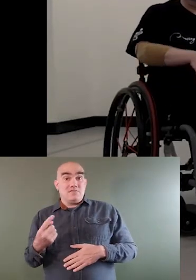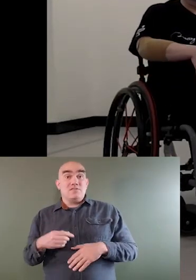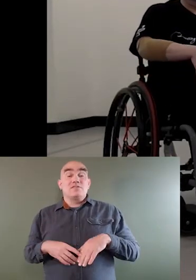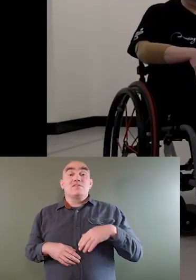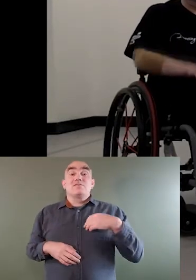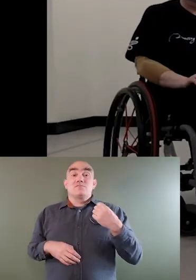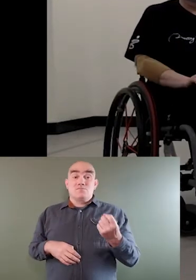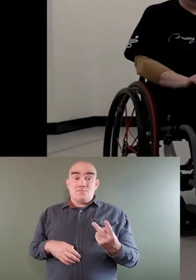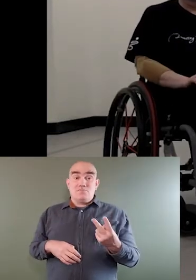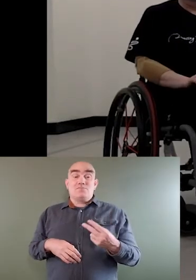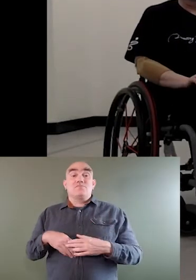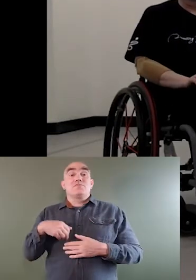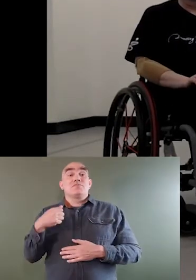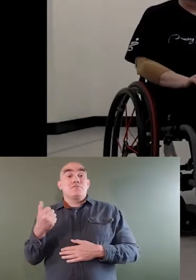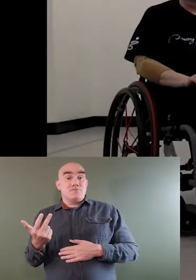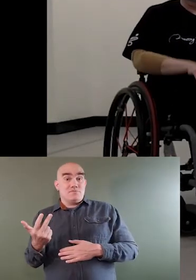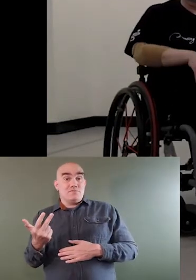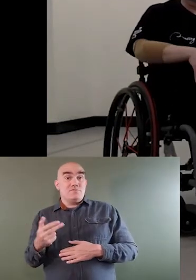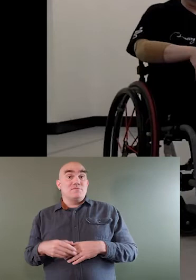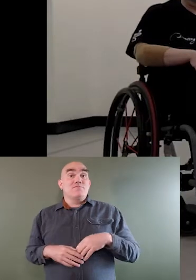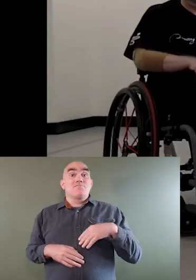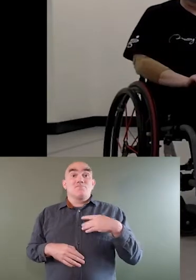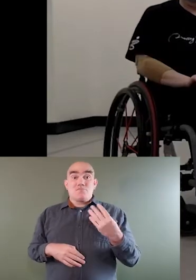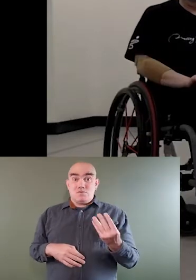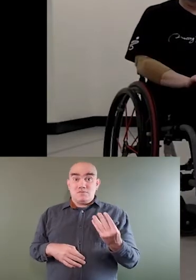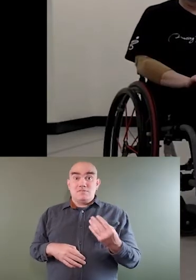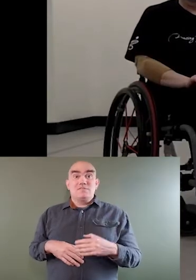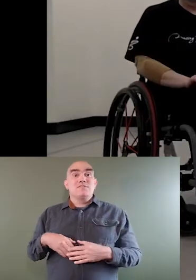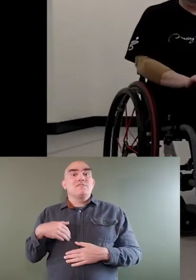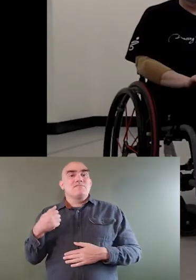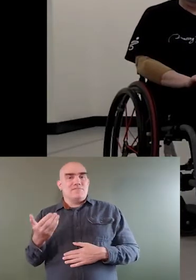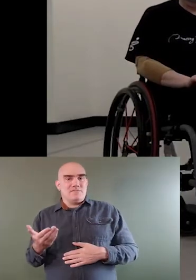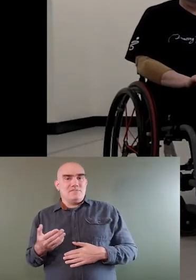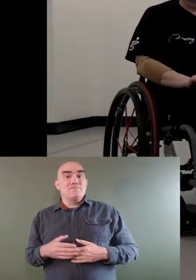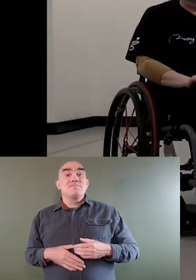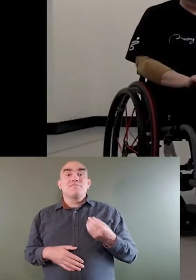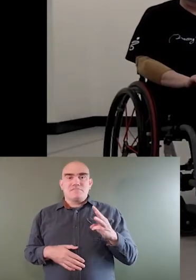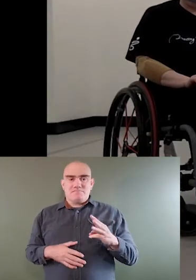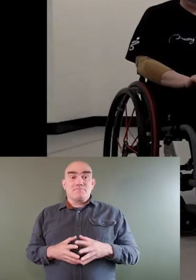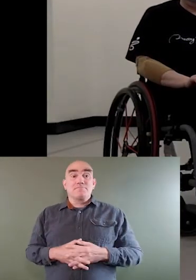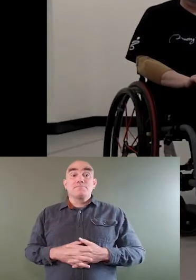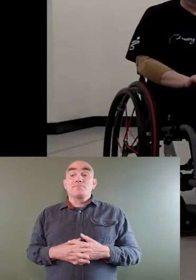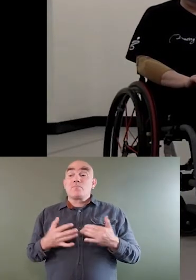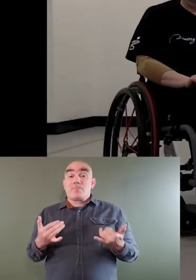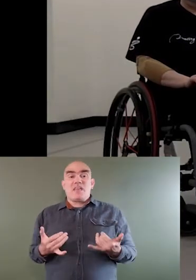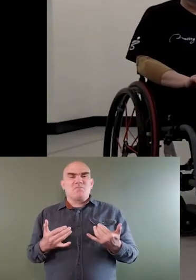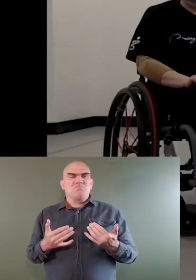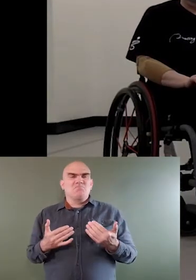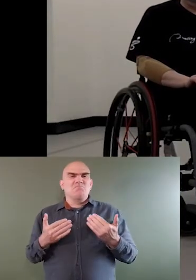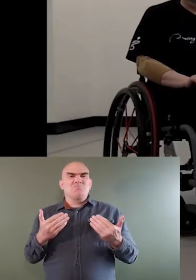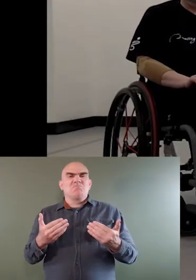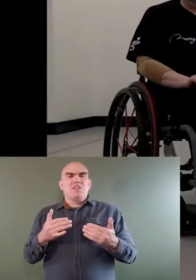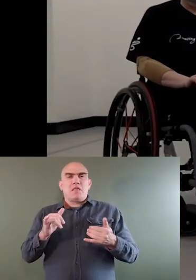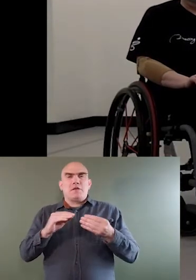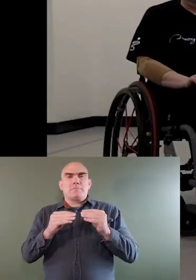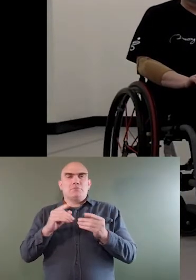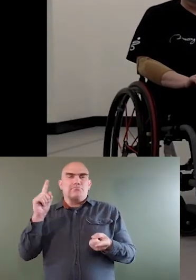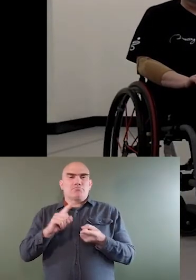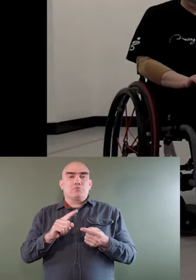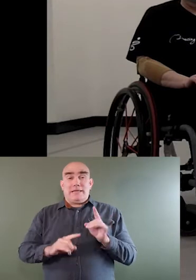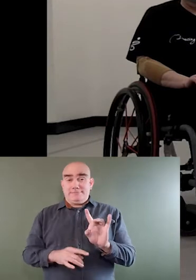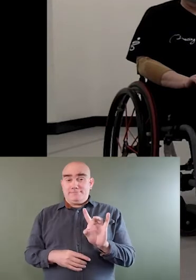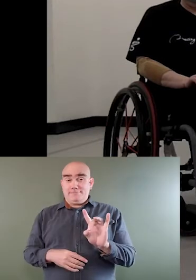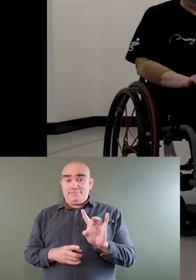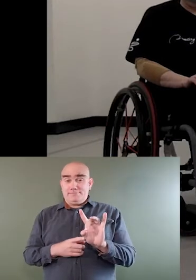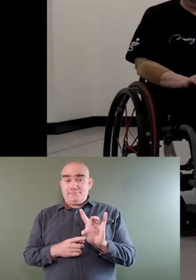12, 13, 14, 15, 16. Awesome. Let's take that number down to just